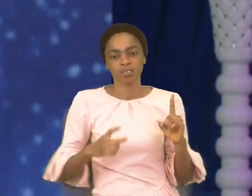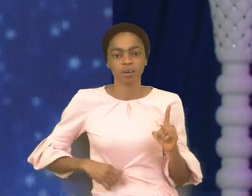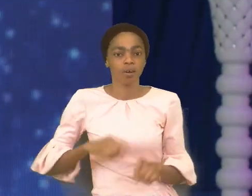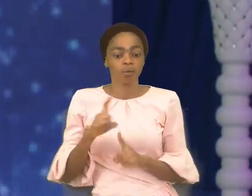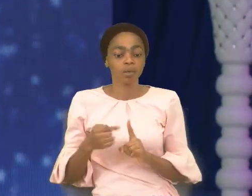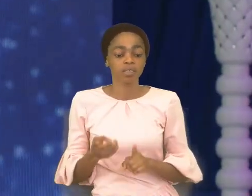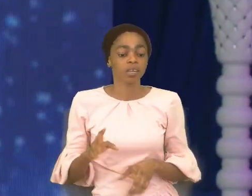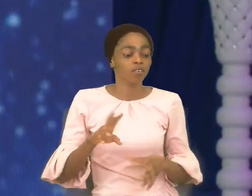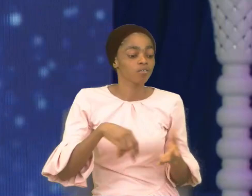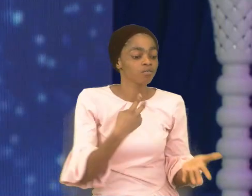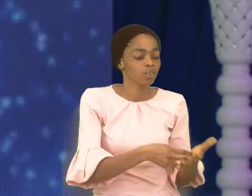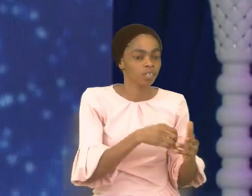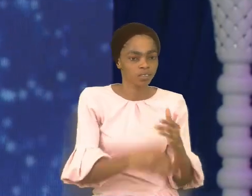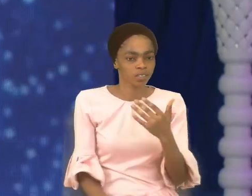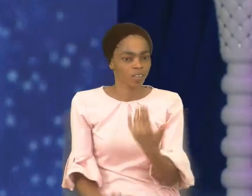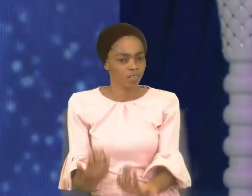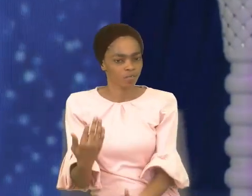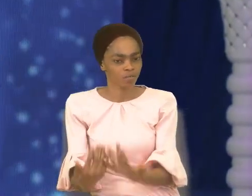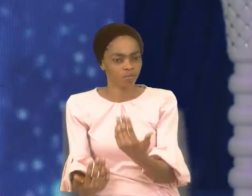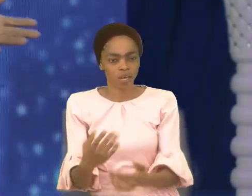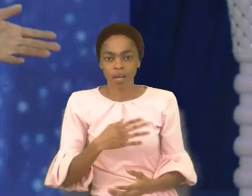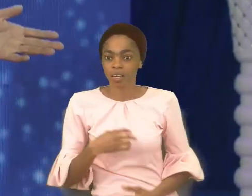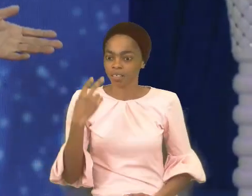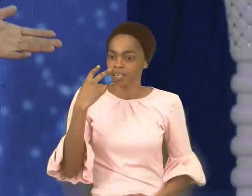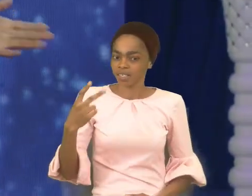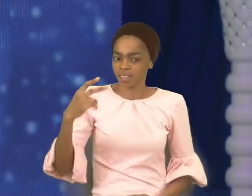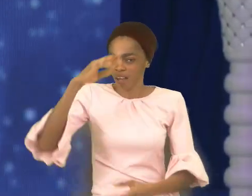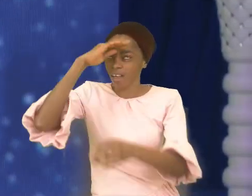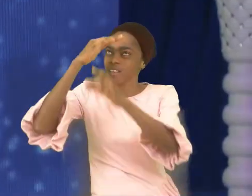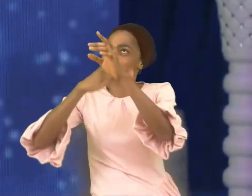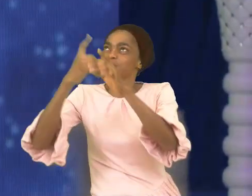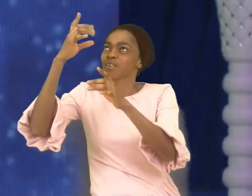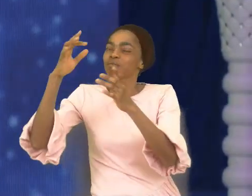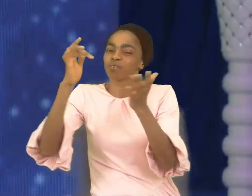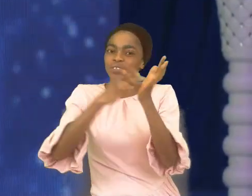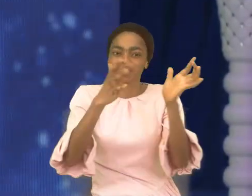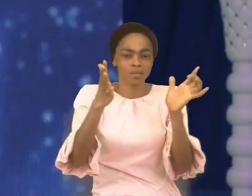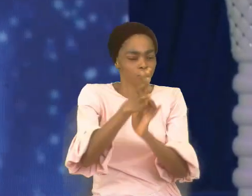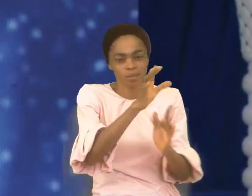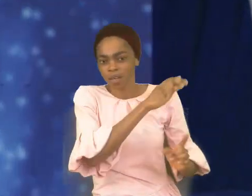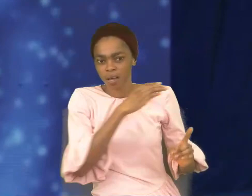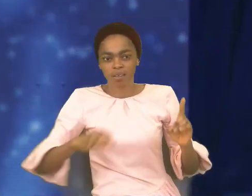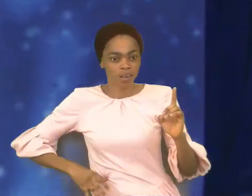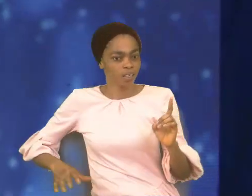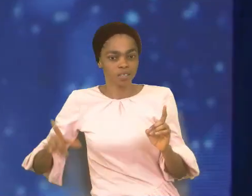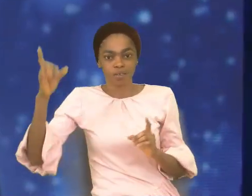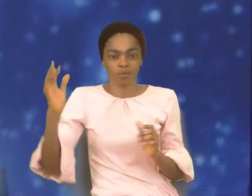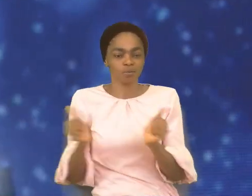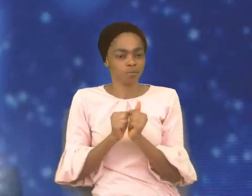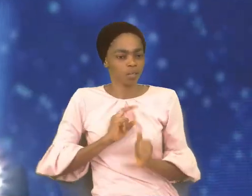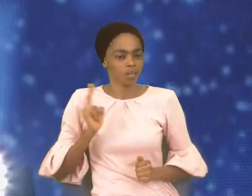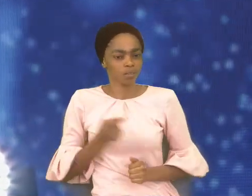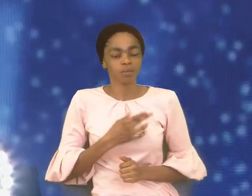Lord Jesus Christ, Emmanuel, God with us. They continue worshiping the Lord. And when he told them, Shadrach, Meshach,